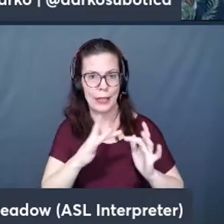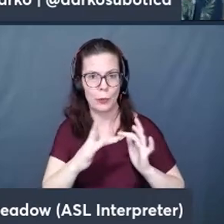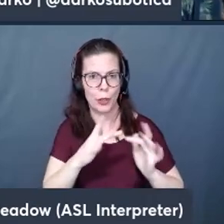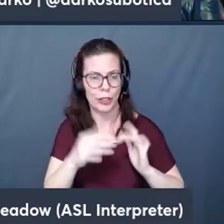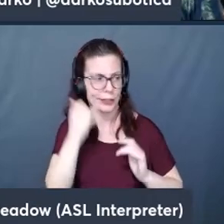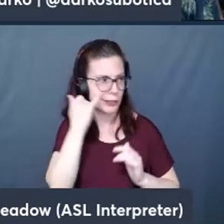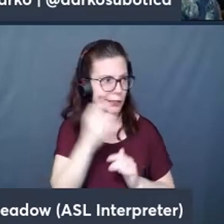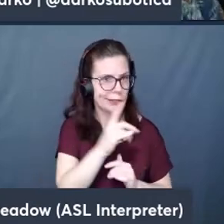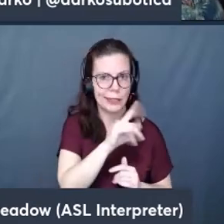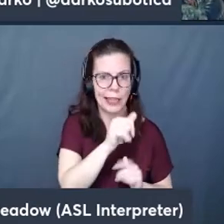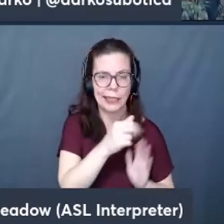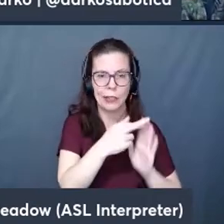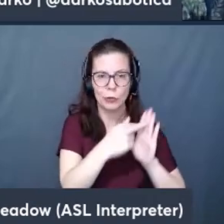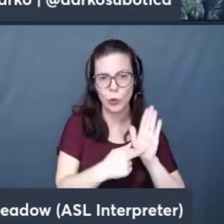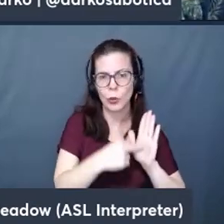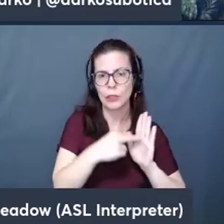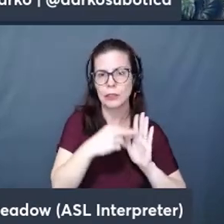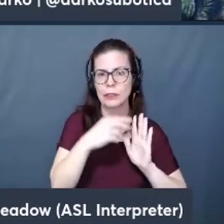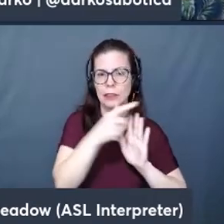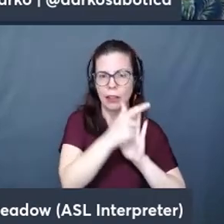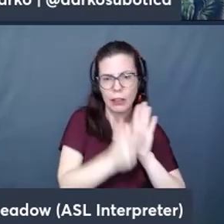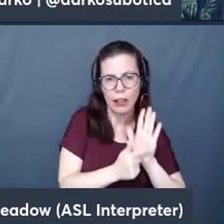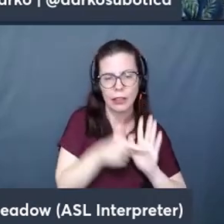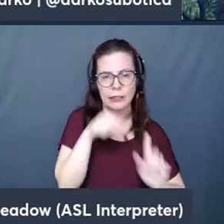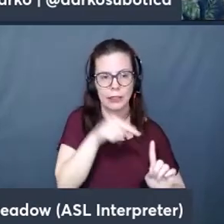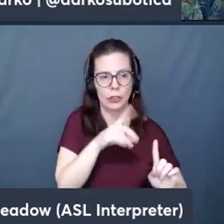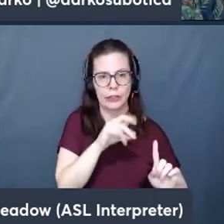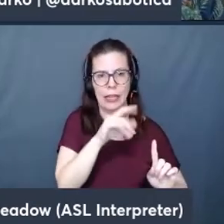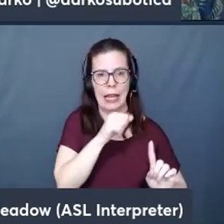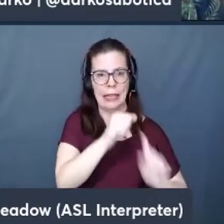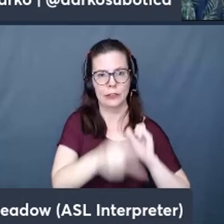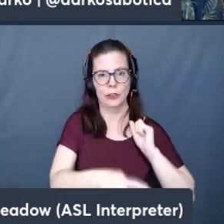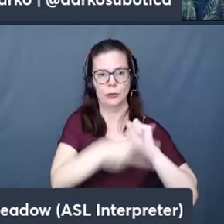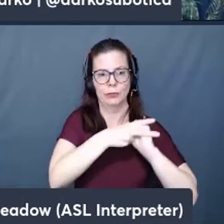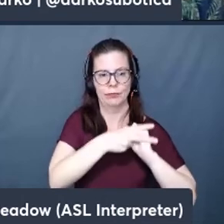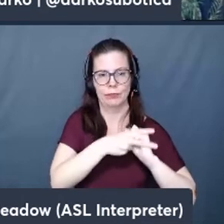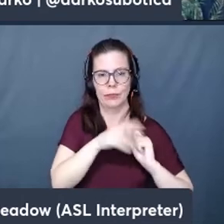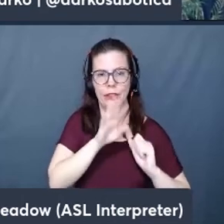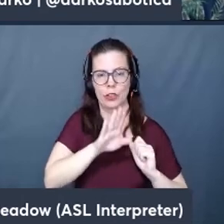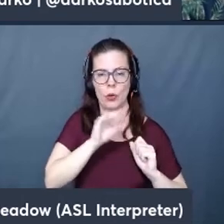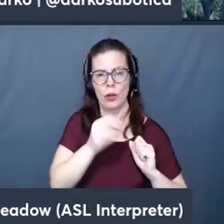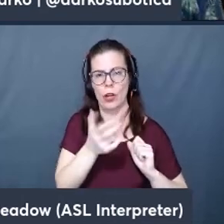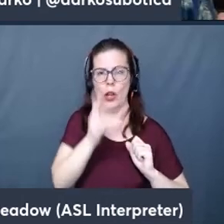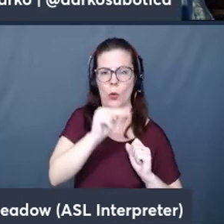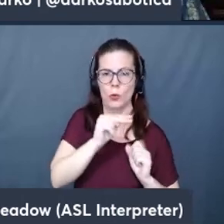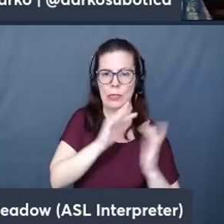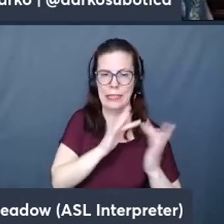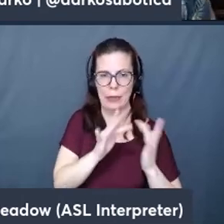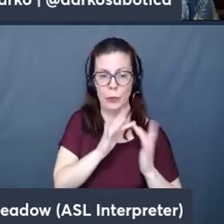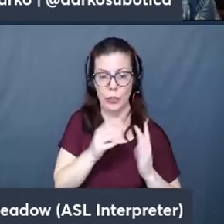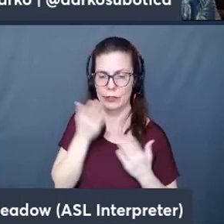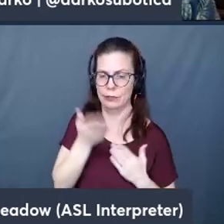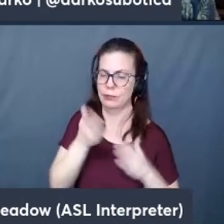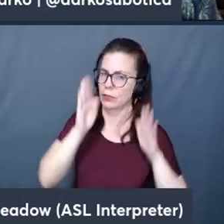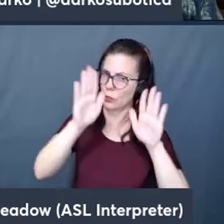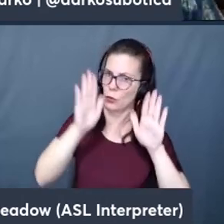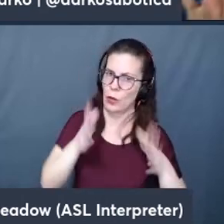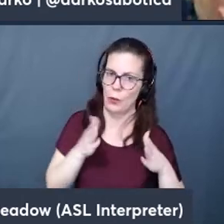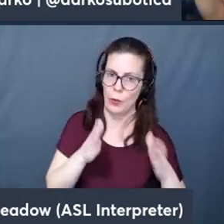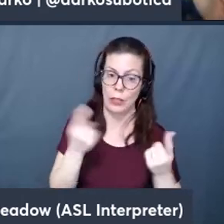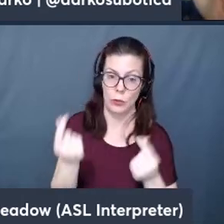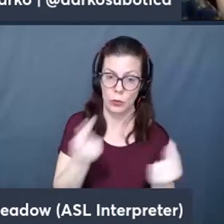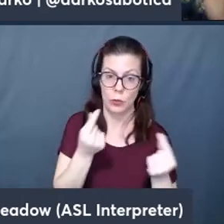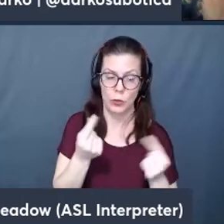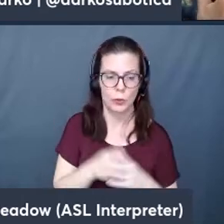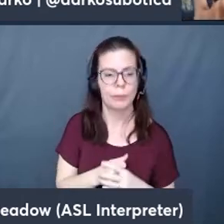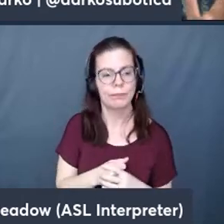data governance regulations that your data needs to sit somewhere, well, in your own network, this is a great way to do it. So